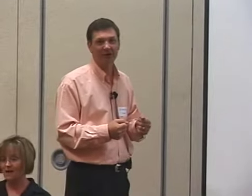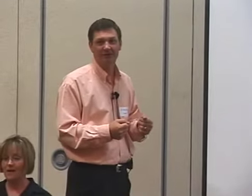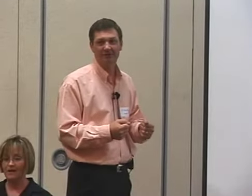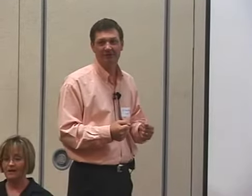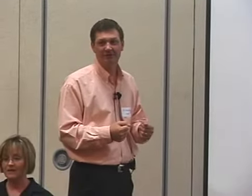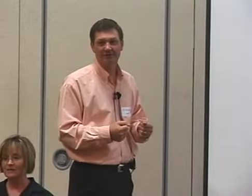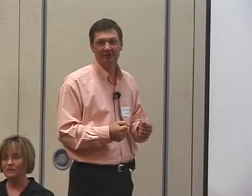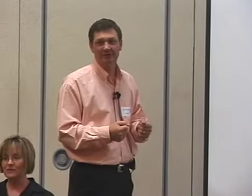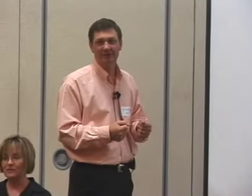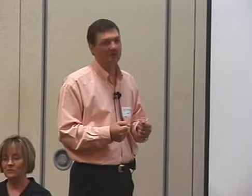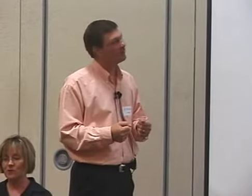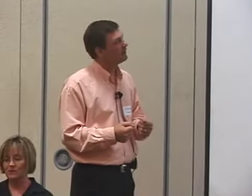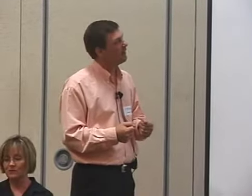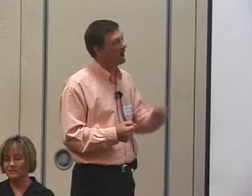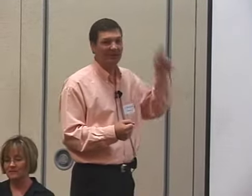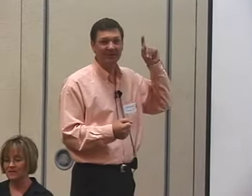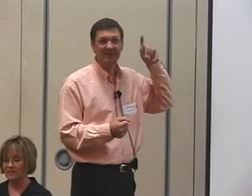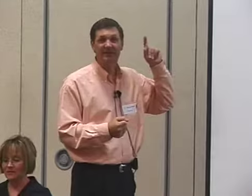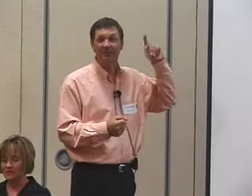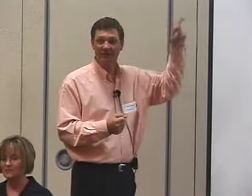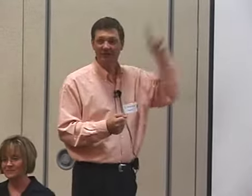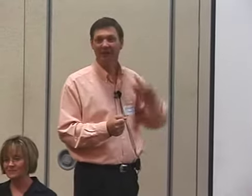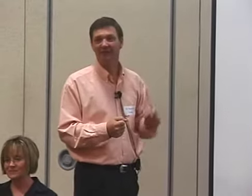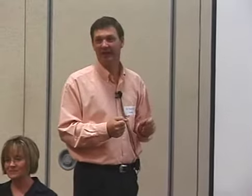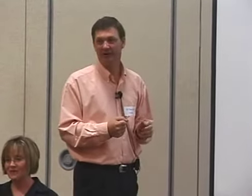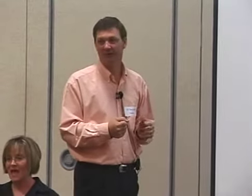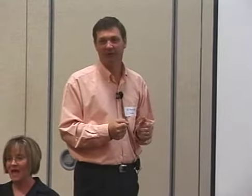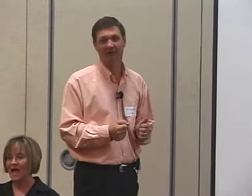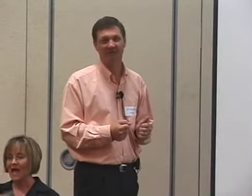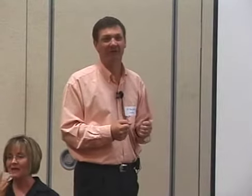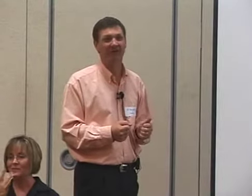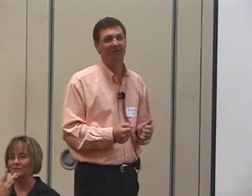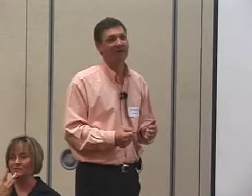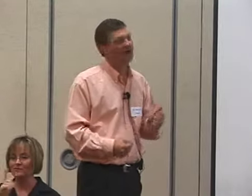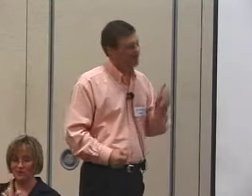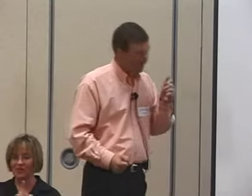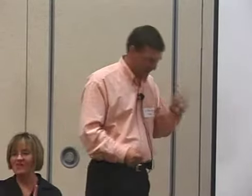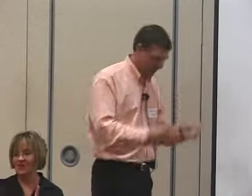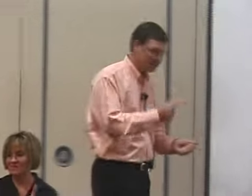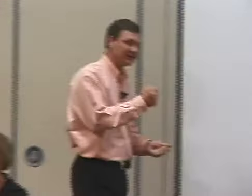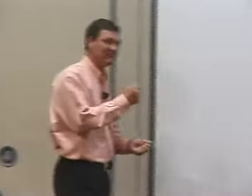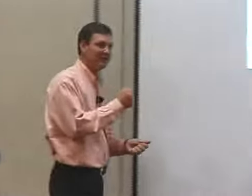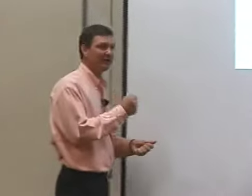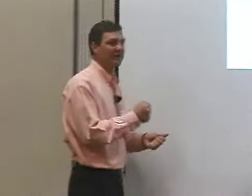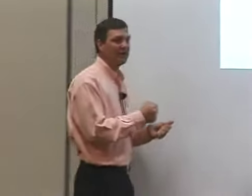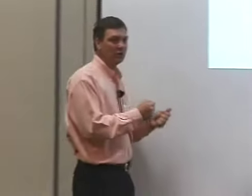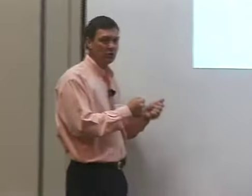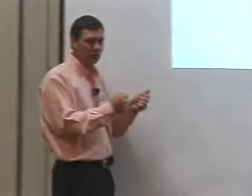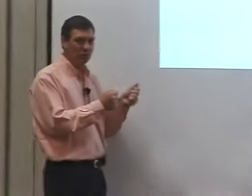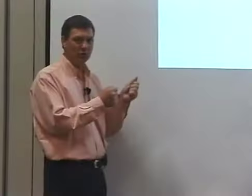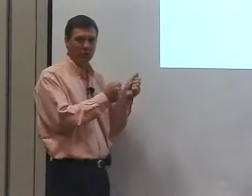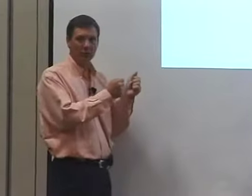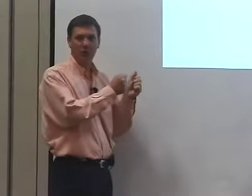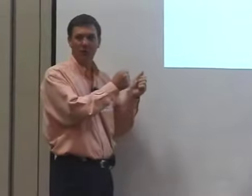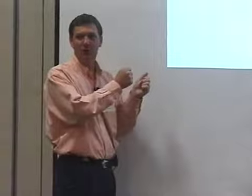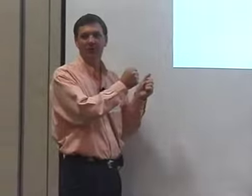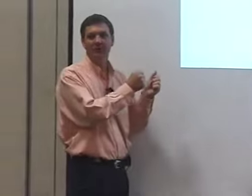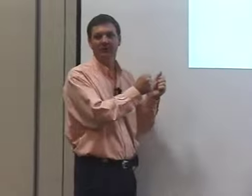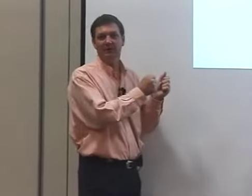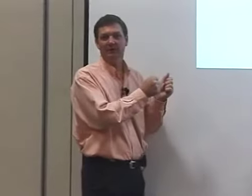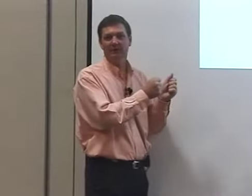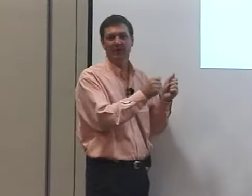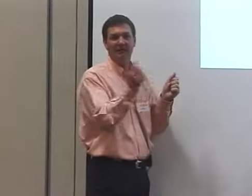road. I like the left-hand fork myself. So I steer up here and I,